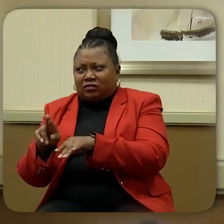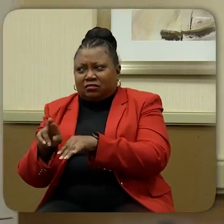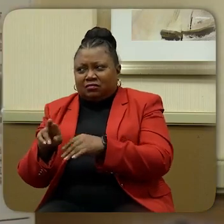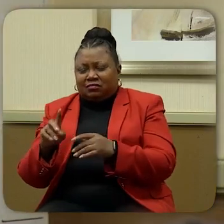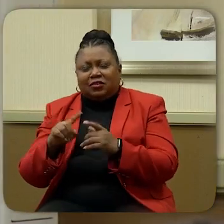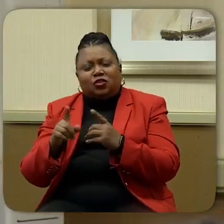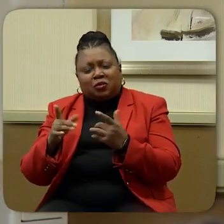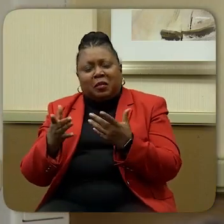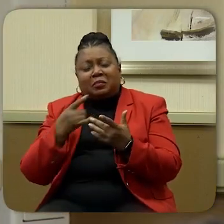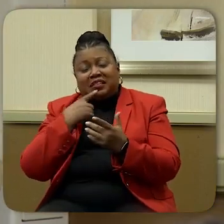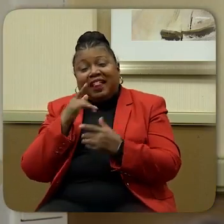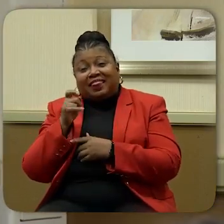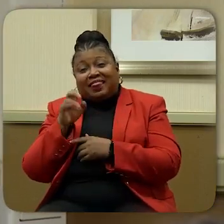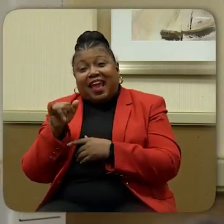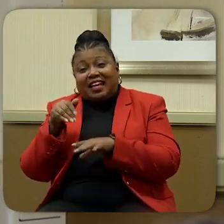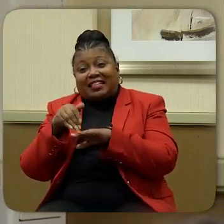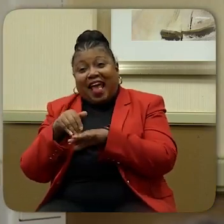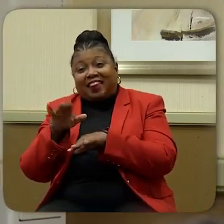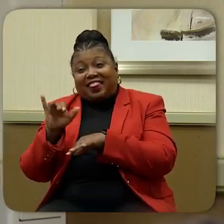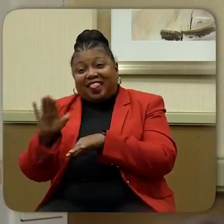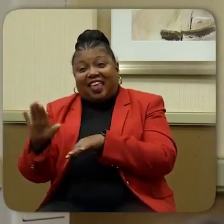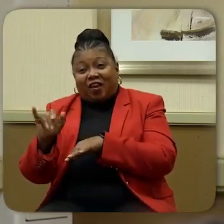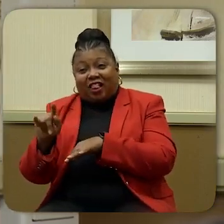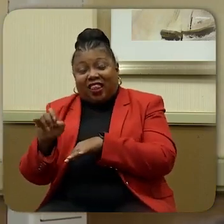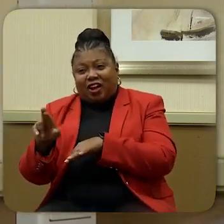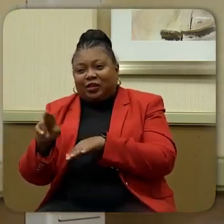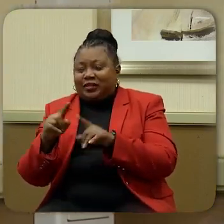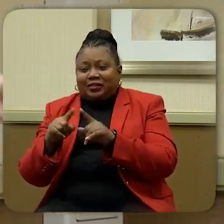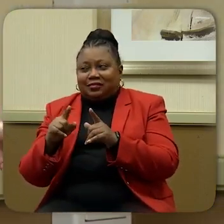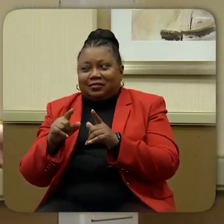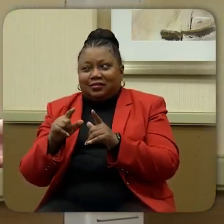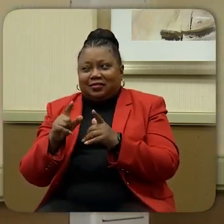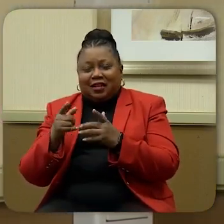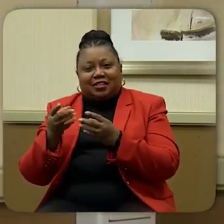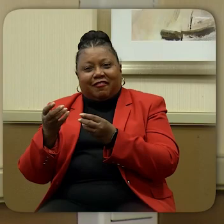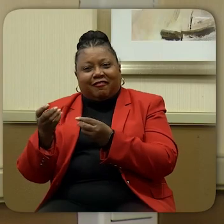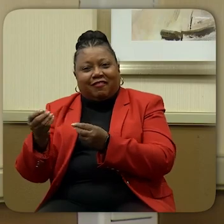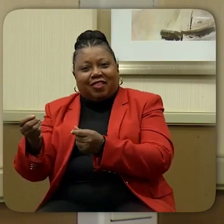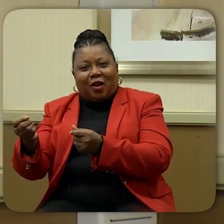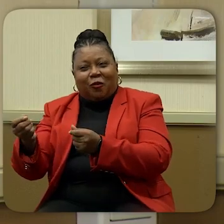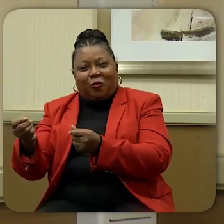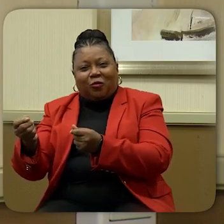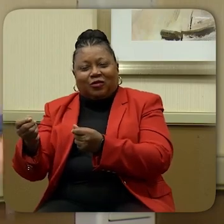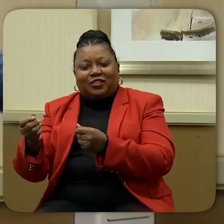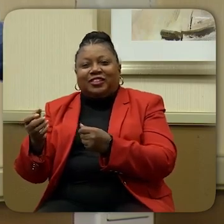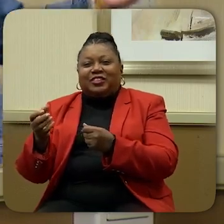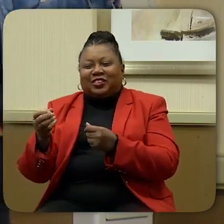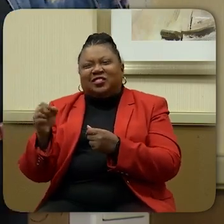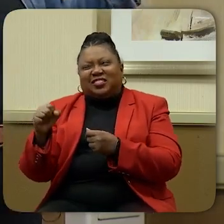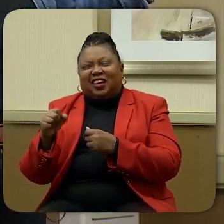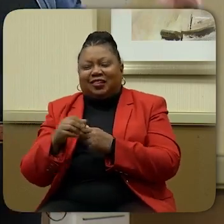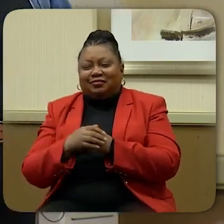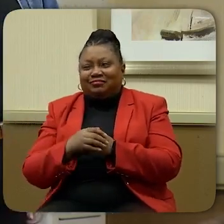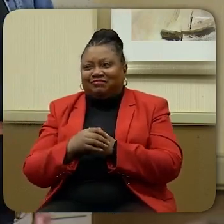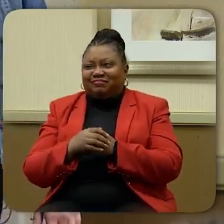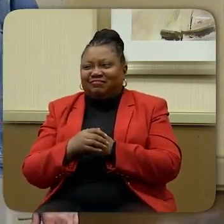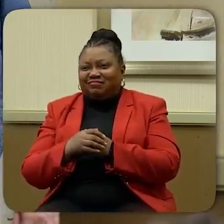Like you could probably say they is at their locker, but it just doesn't flow the same way. So yeah.